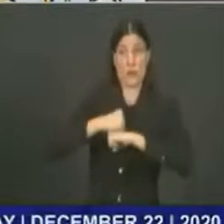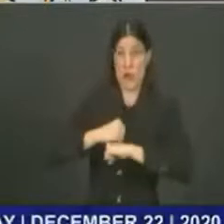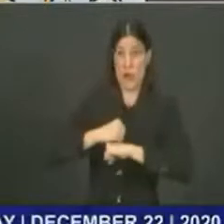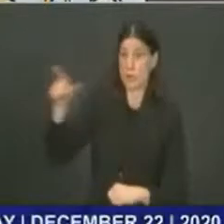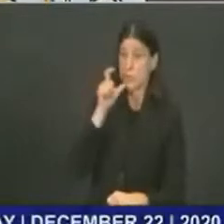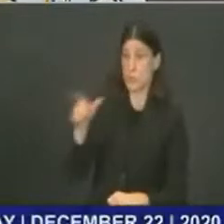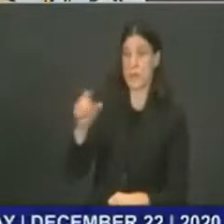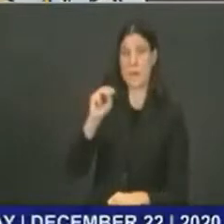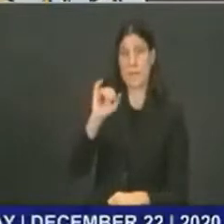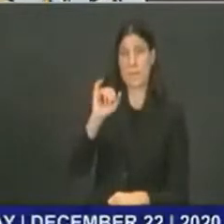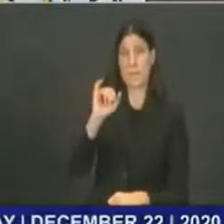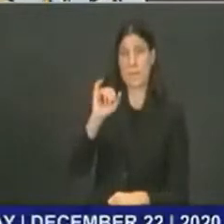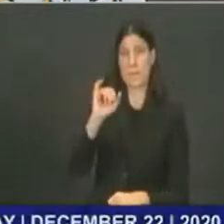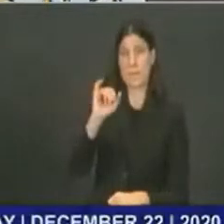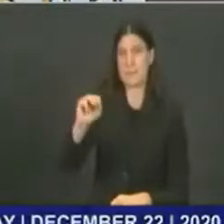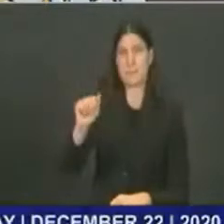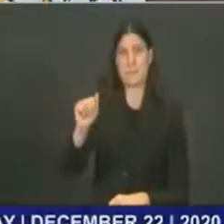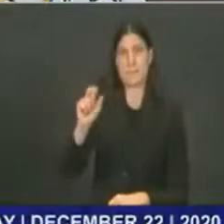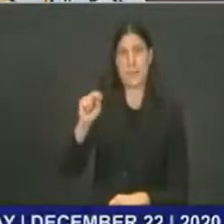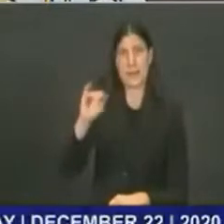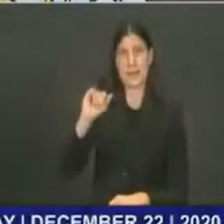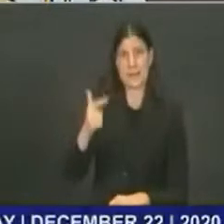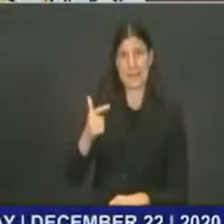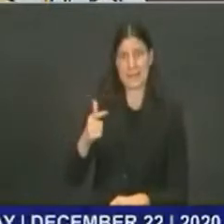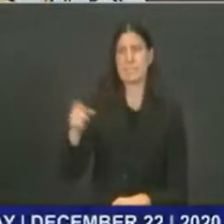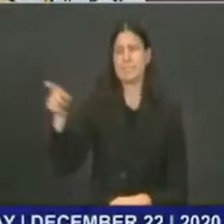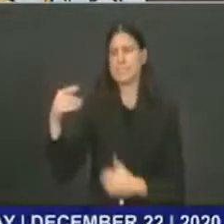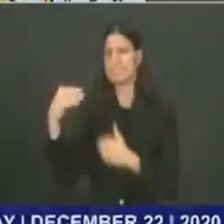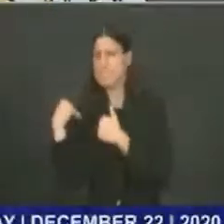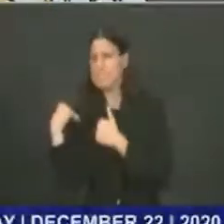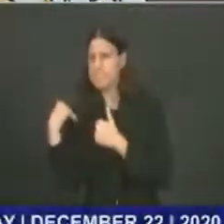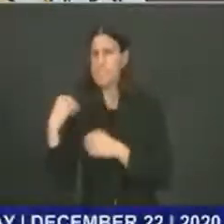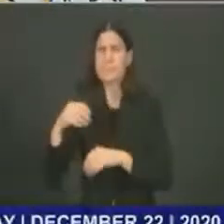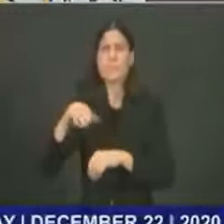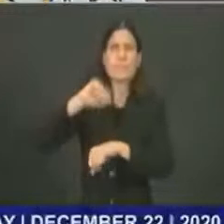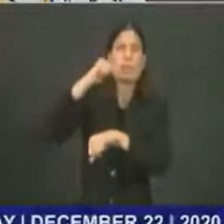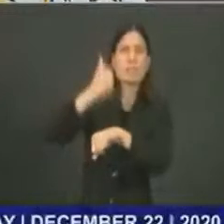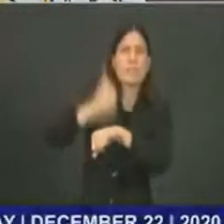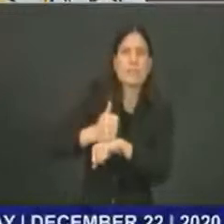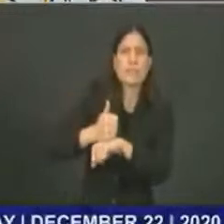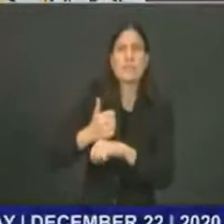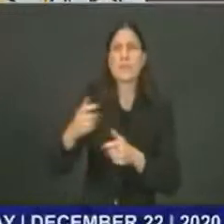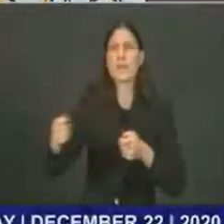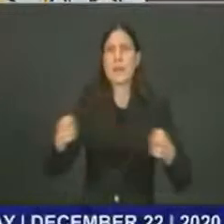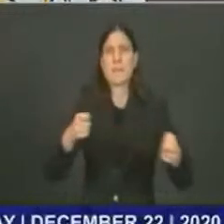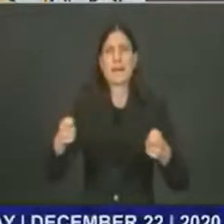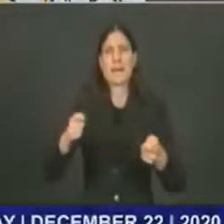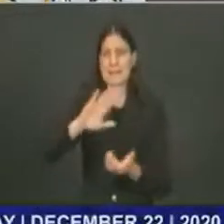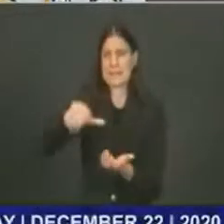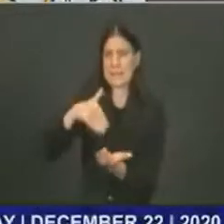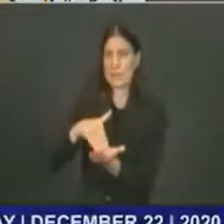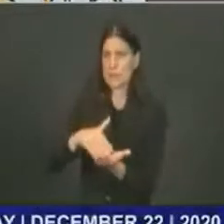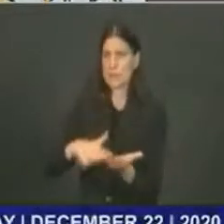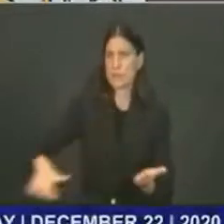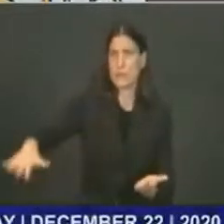Major Katie Tracy, also, who has been in the command center and who's overseen the purchase and distribution of